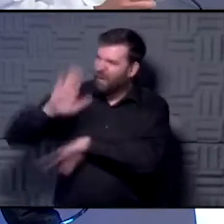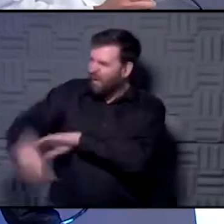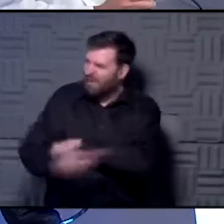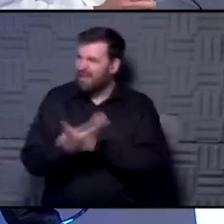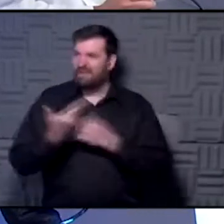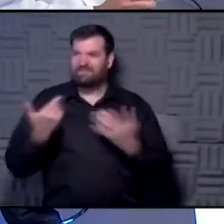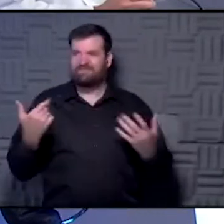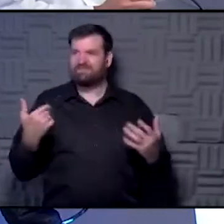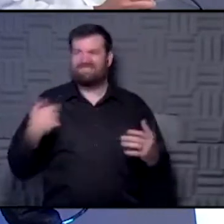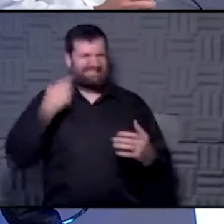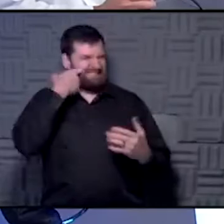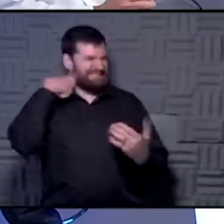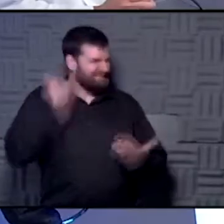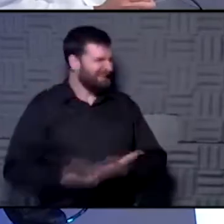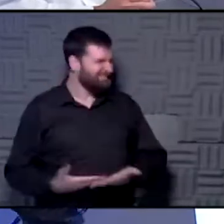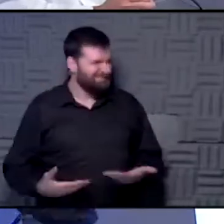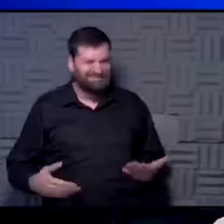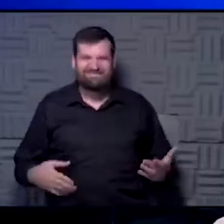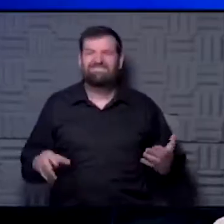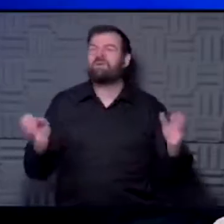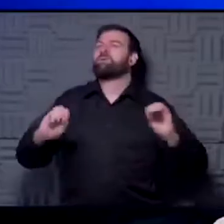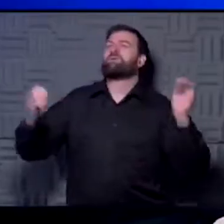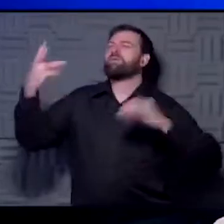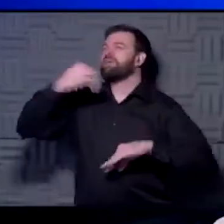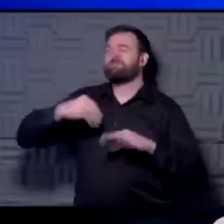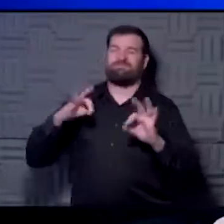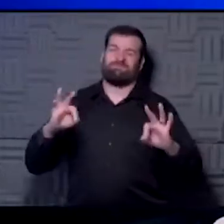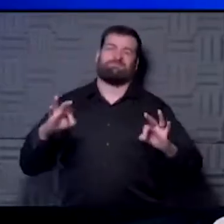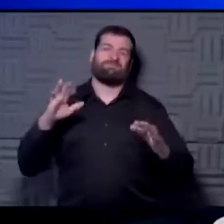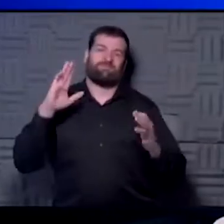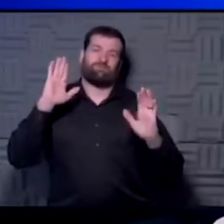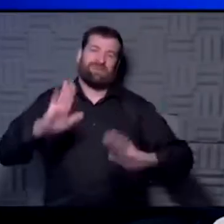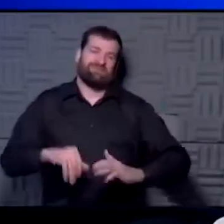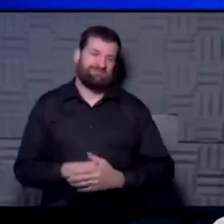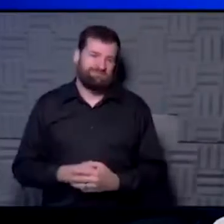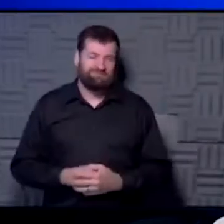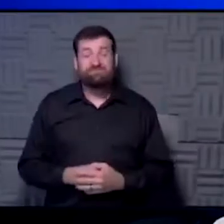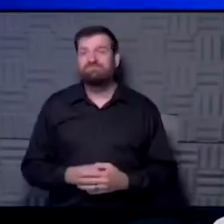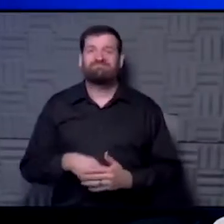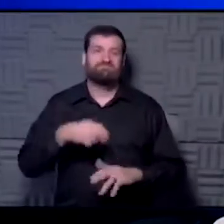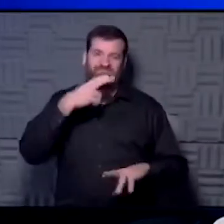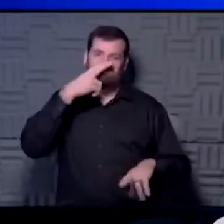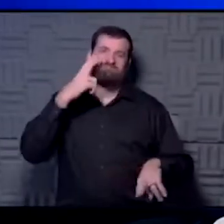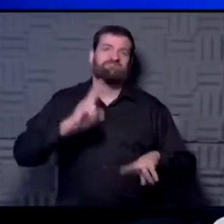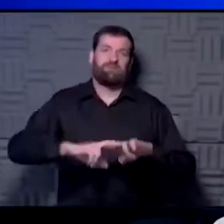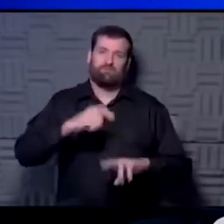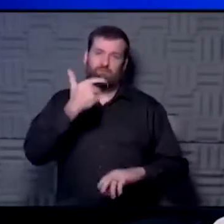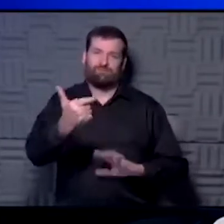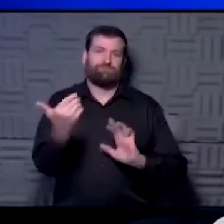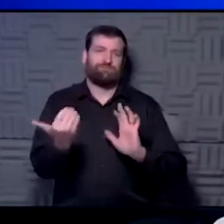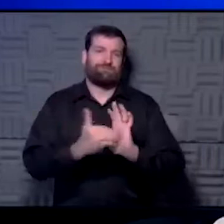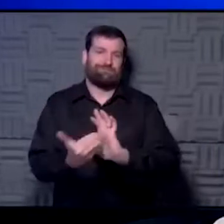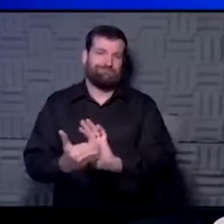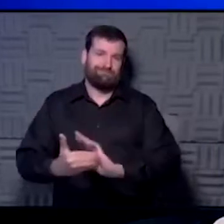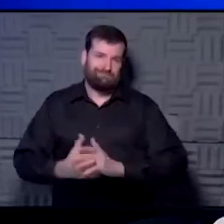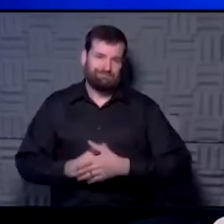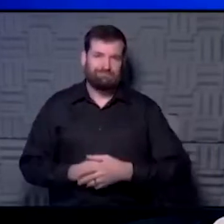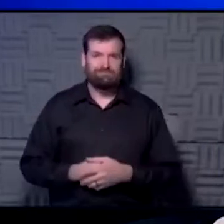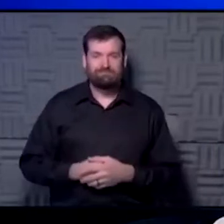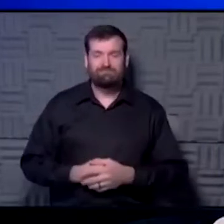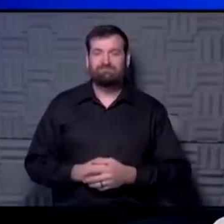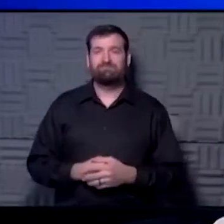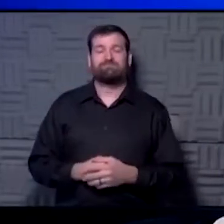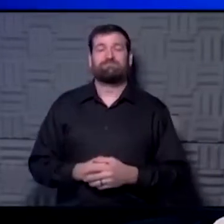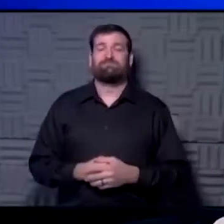just rolled in. Sleep. The Royals. That was great, and awfully fun to see that going again. And I